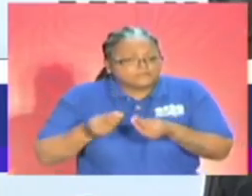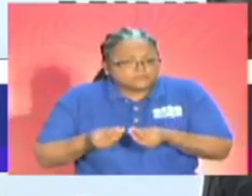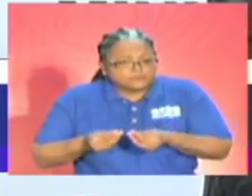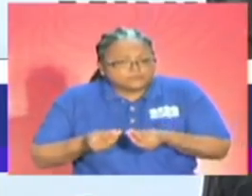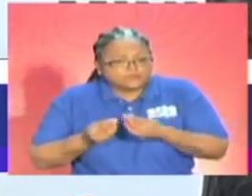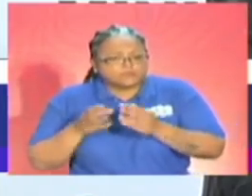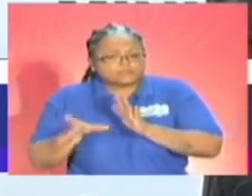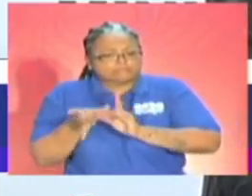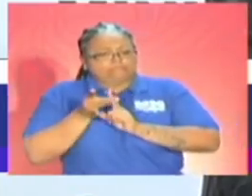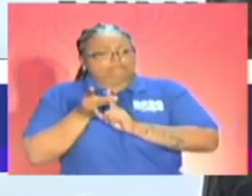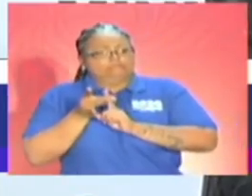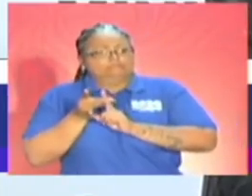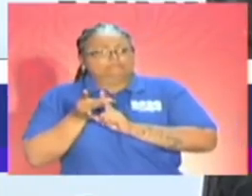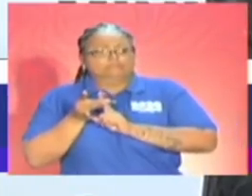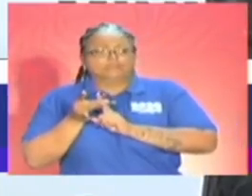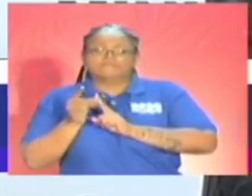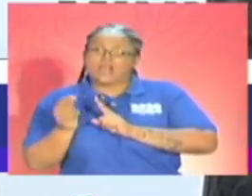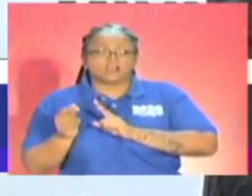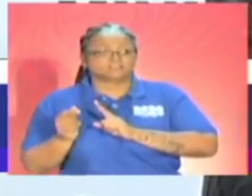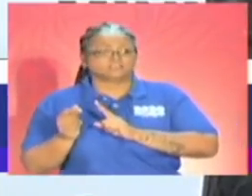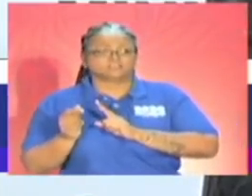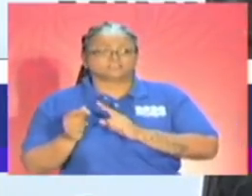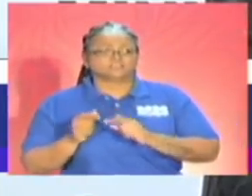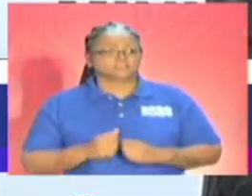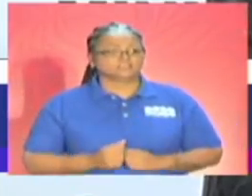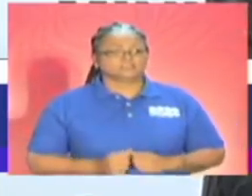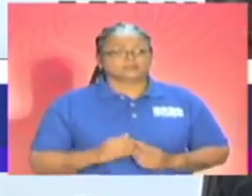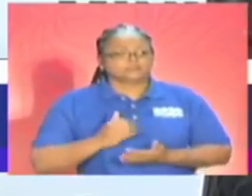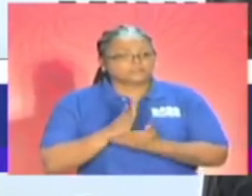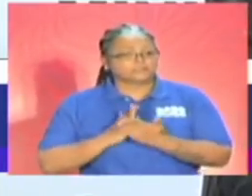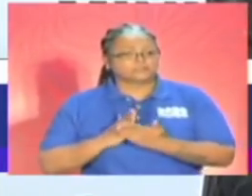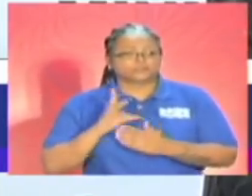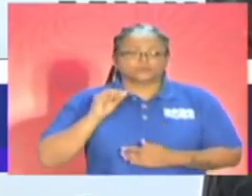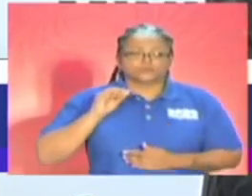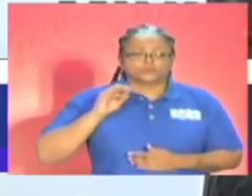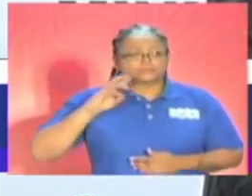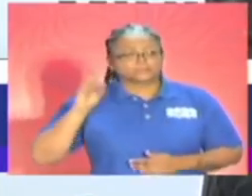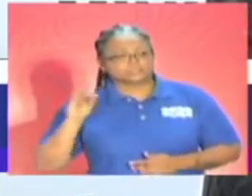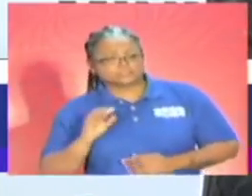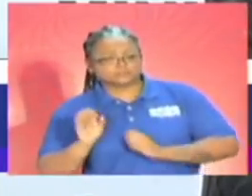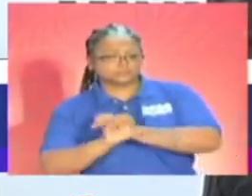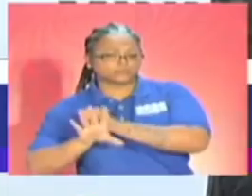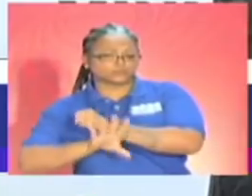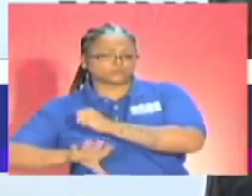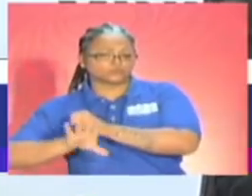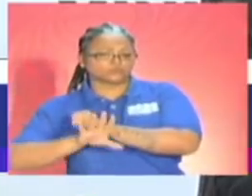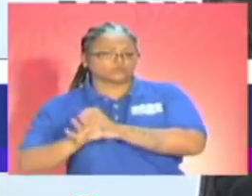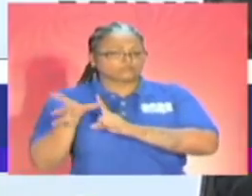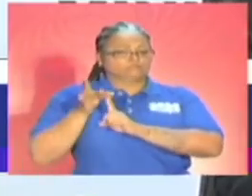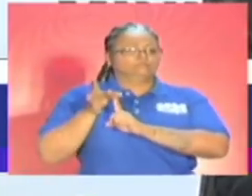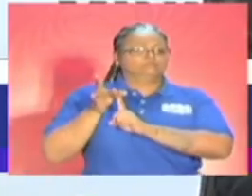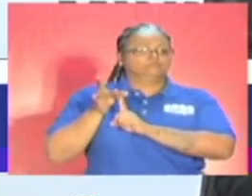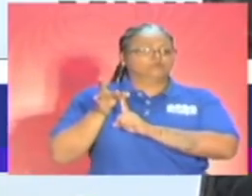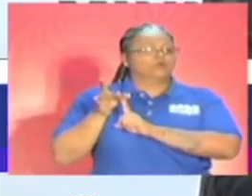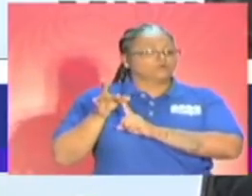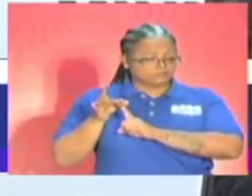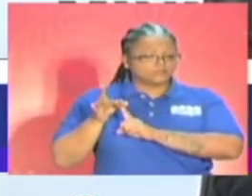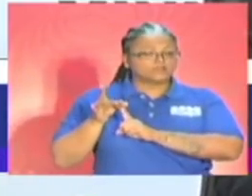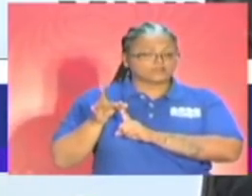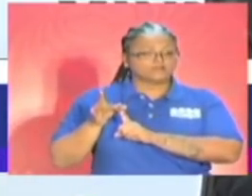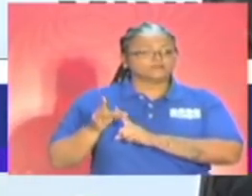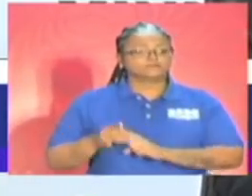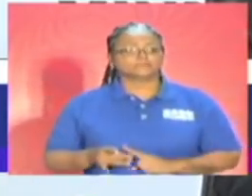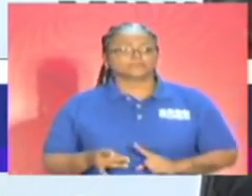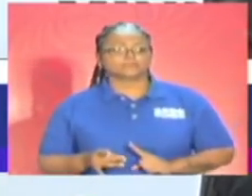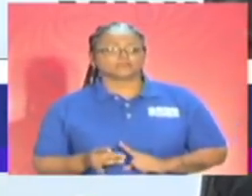you 67% reduction in your ability to be infected as well as to transmit. Now, with new variants coming on,